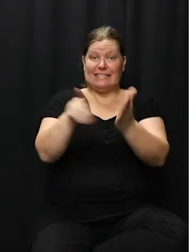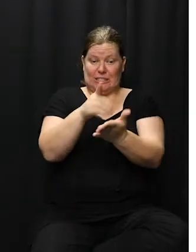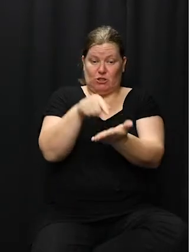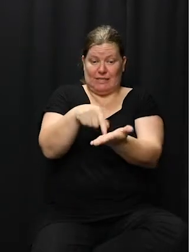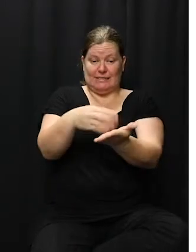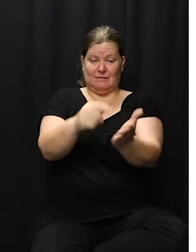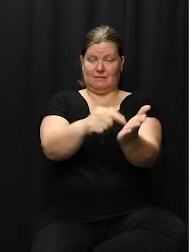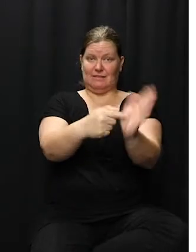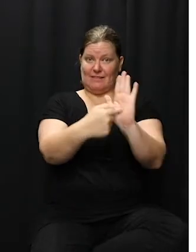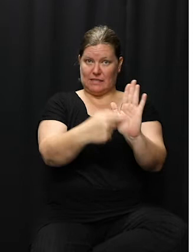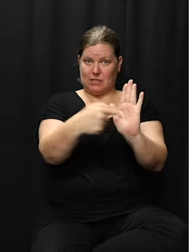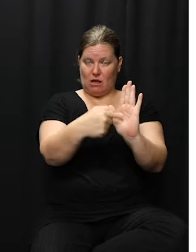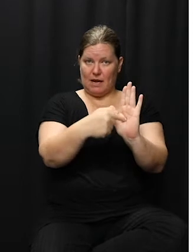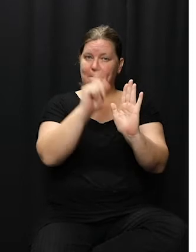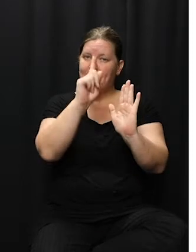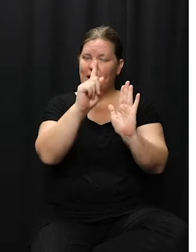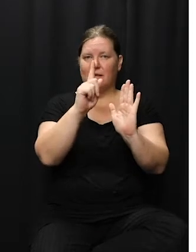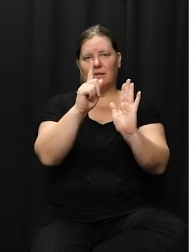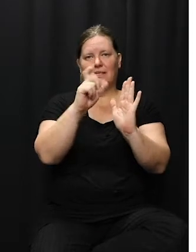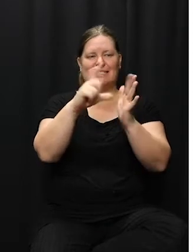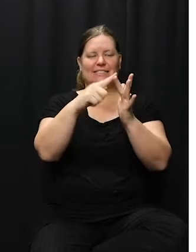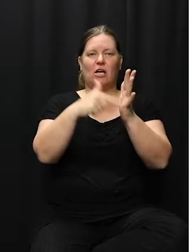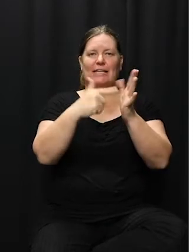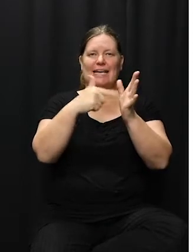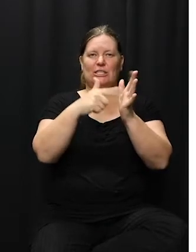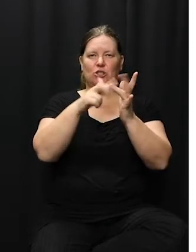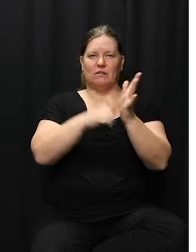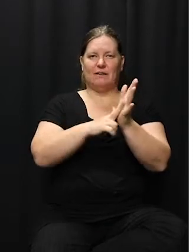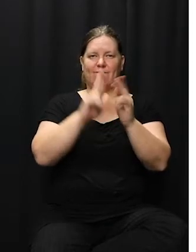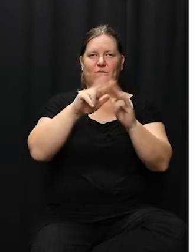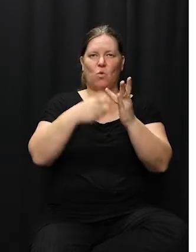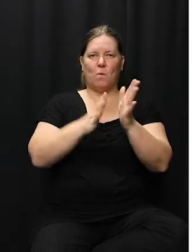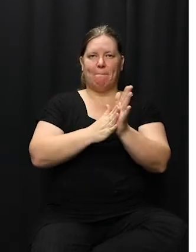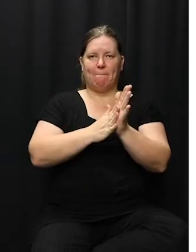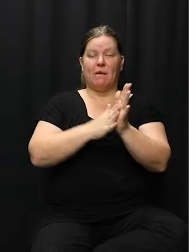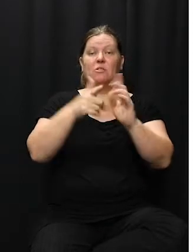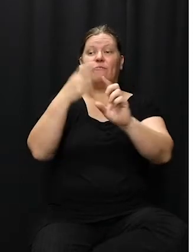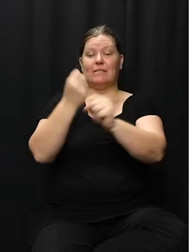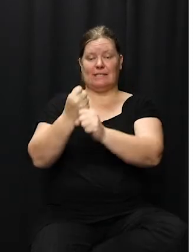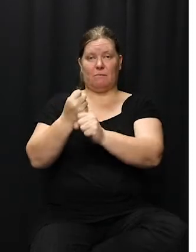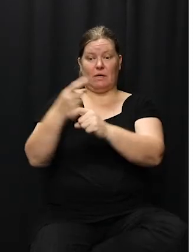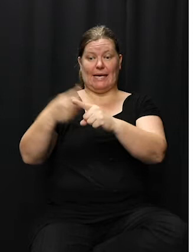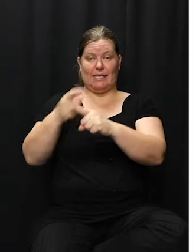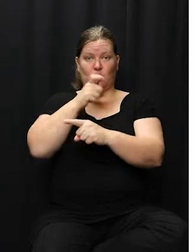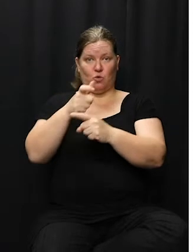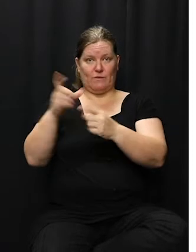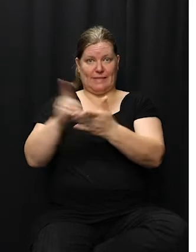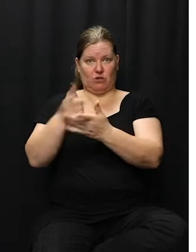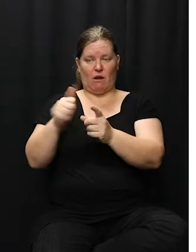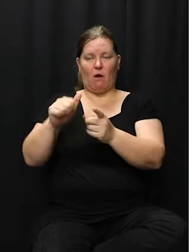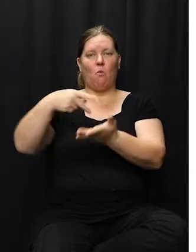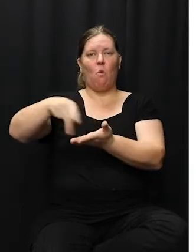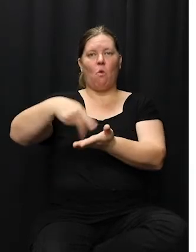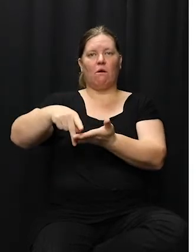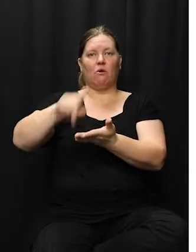That means you have it in the dictionary, yes, but you have the citation form. So for example, in English, you'll have the word in the dictionary